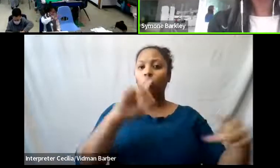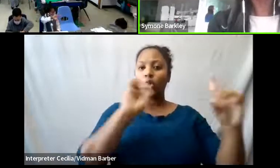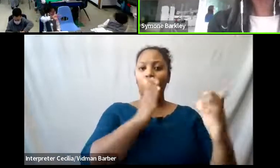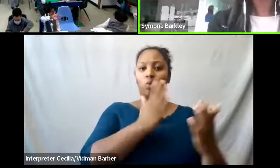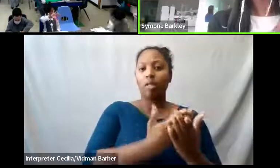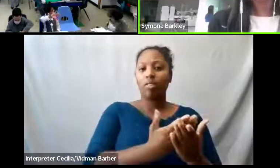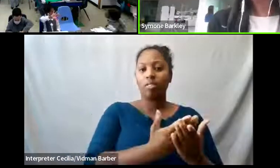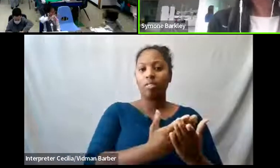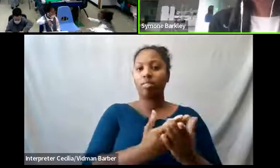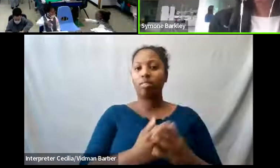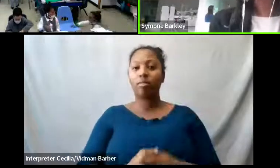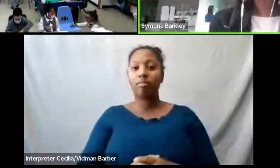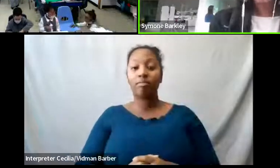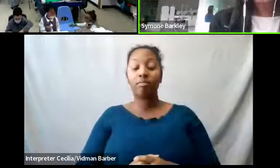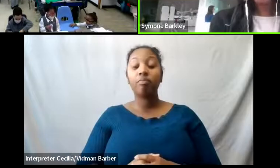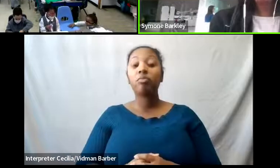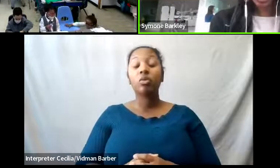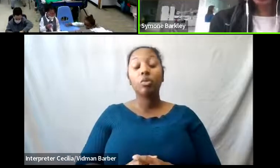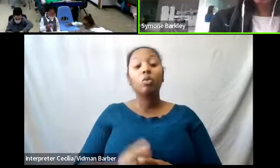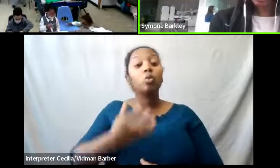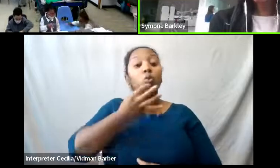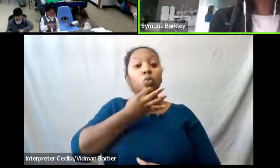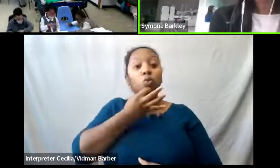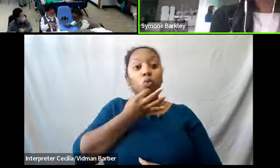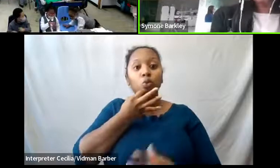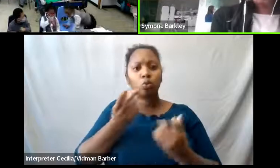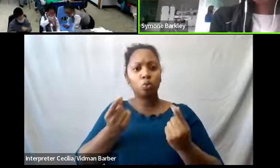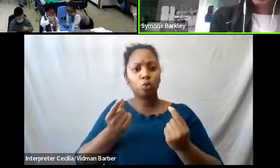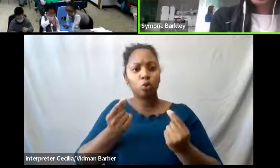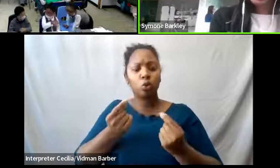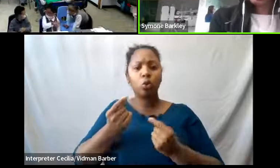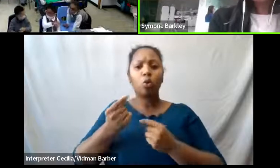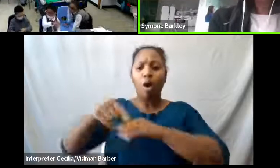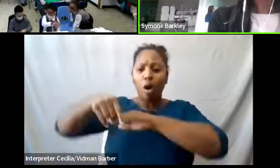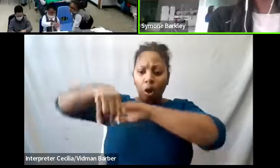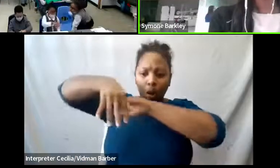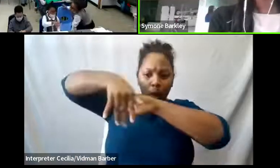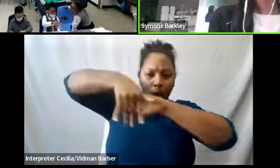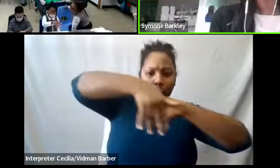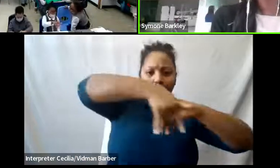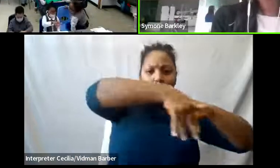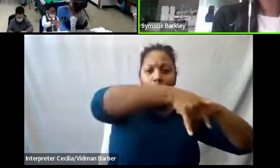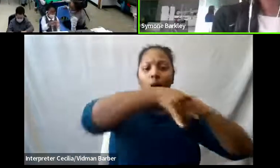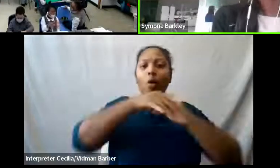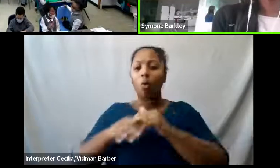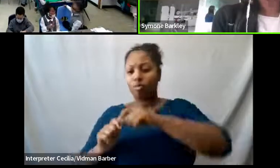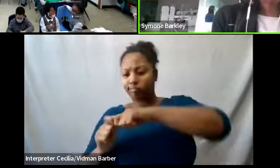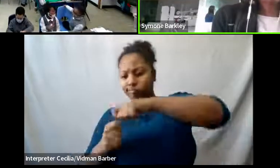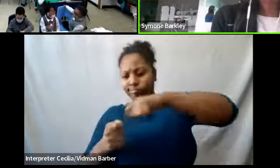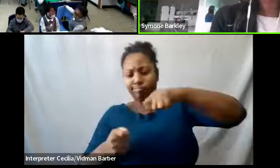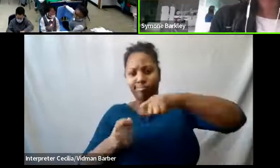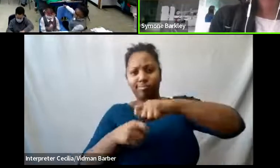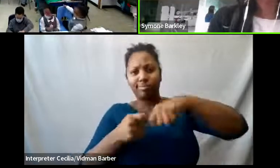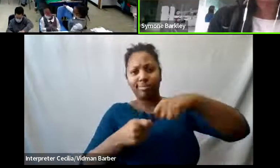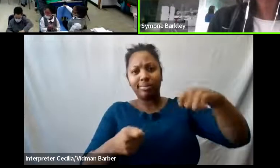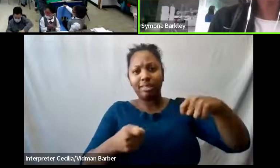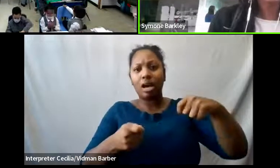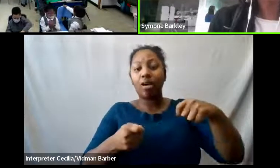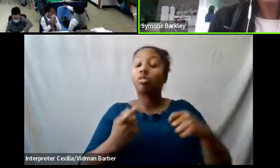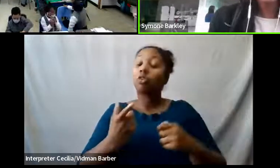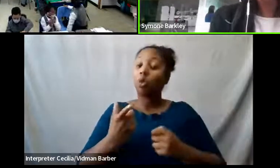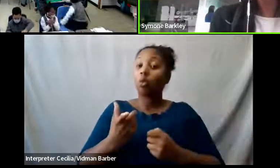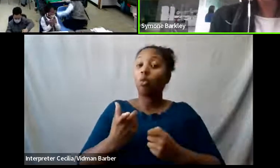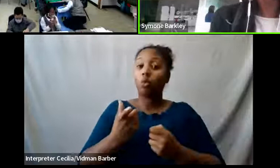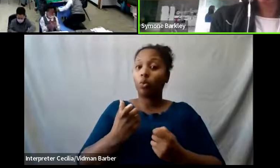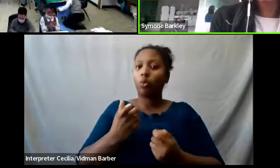like the knots that we're about to tie at the bottom to create the bag. I've had no issues with them coming apart. So that's also a